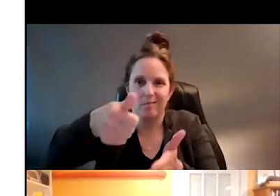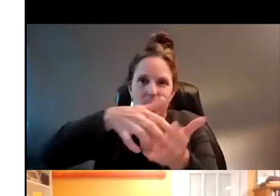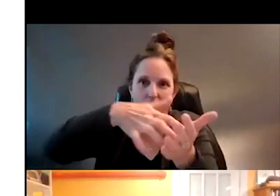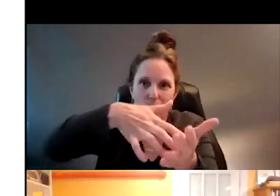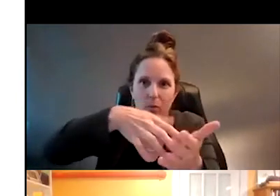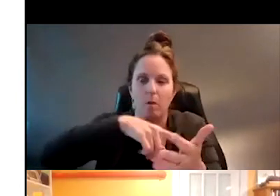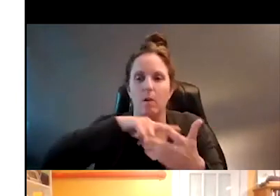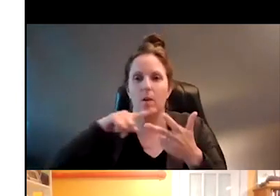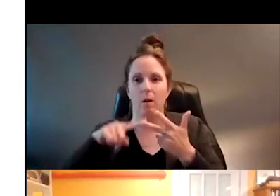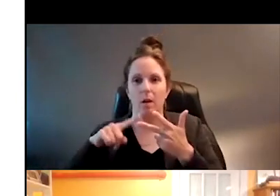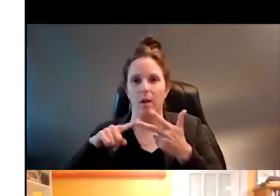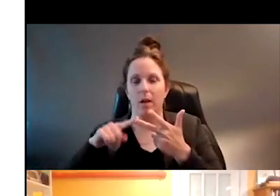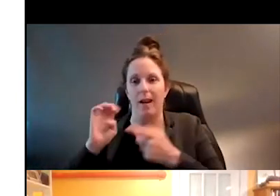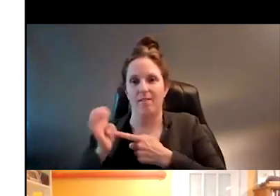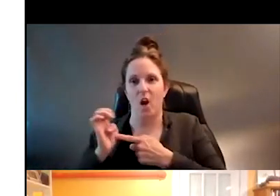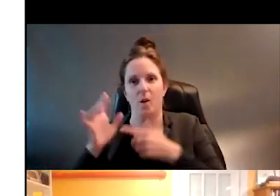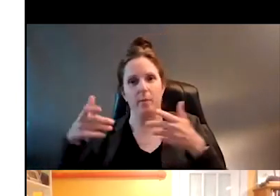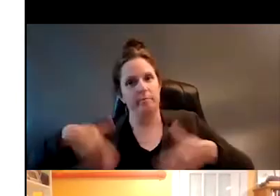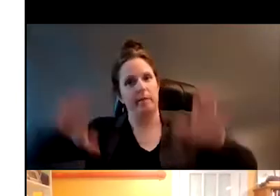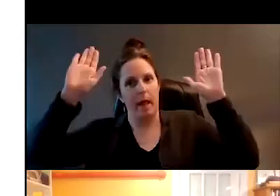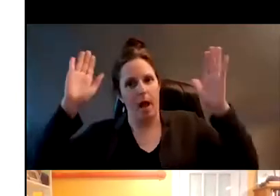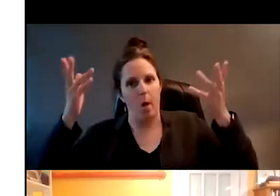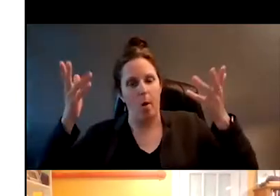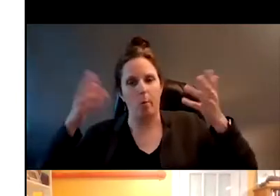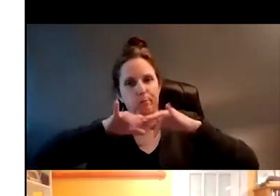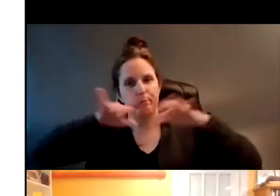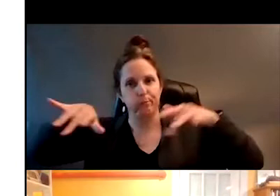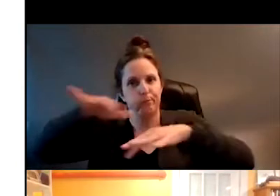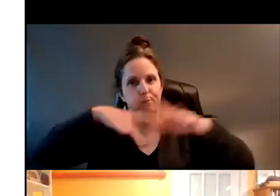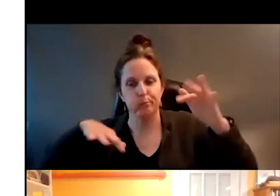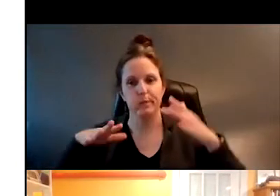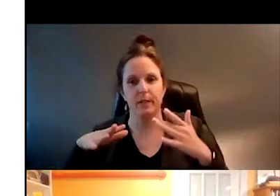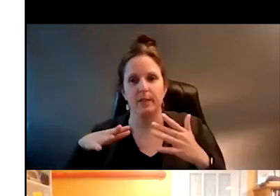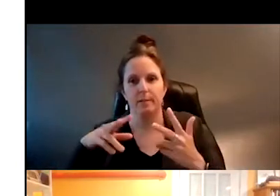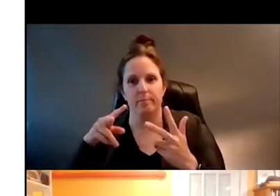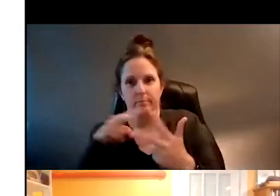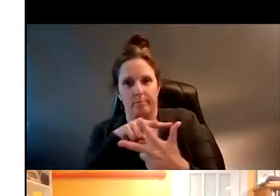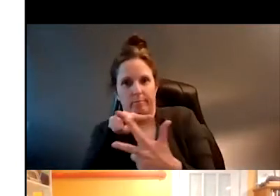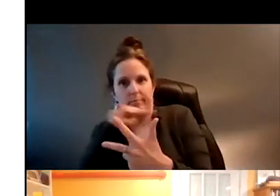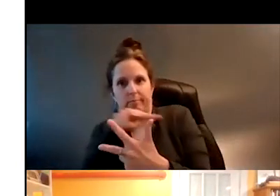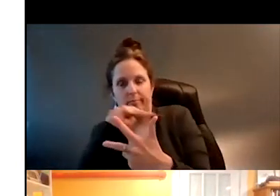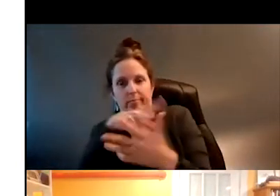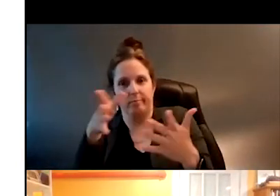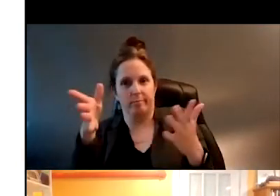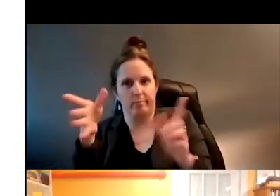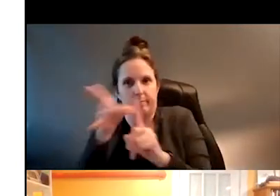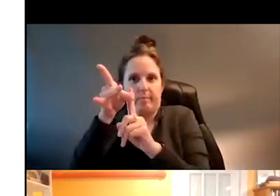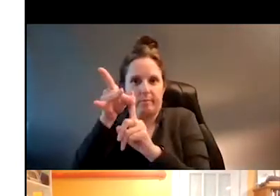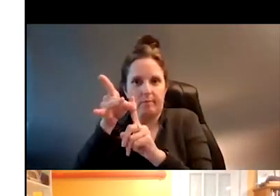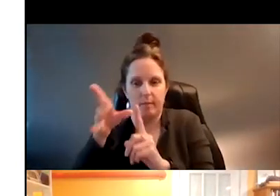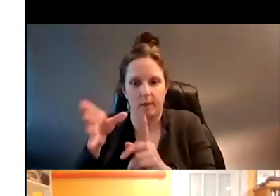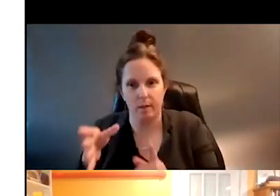environment that is permissive, that allows the agent and the host to come together for the host